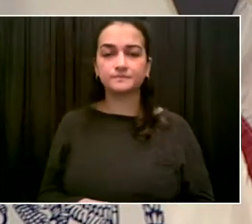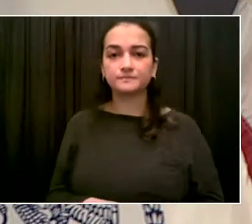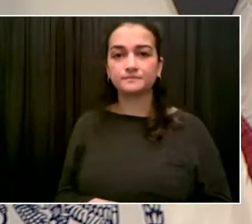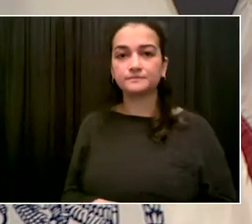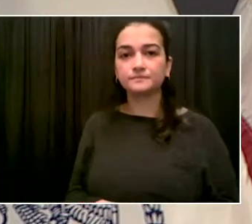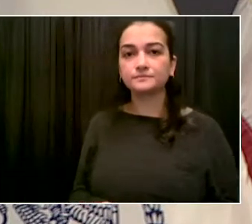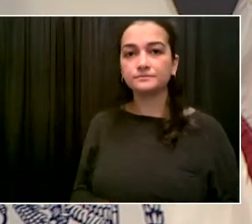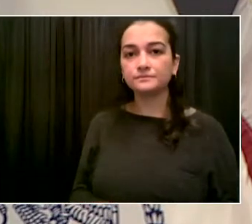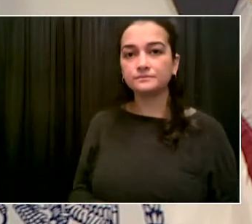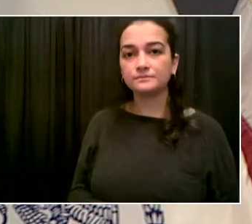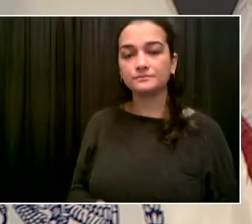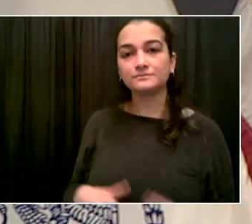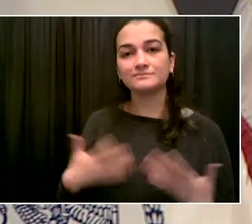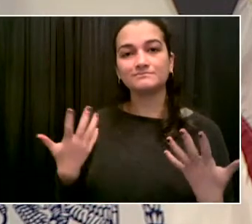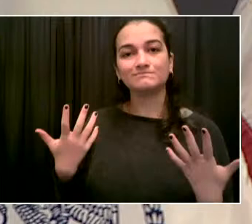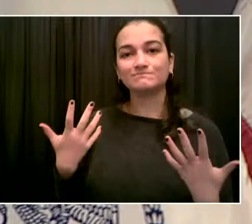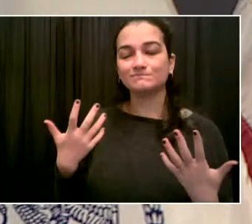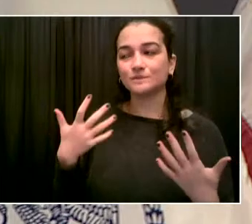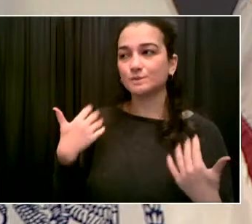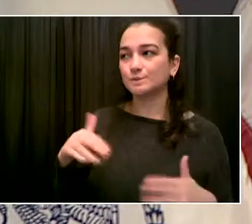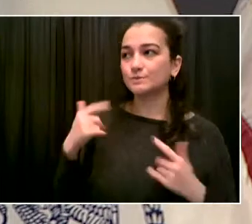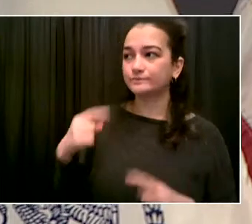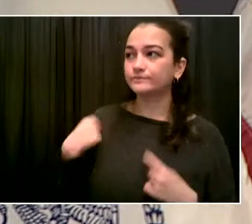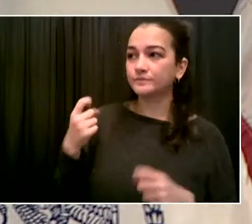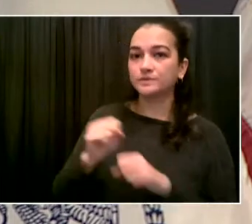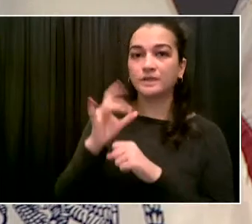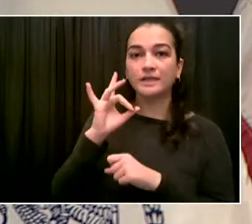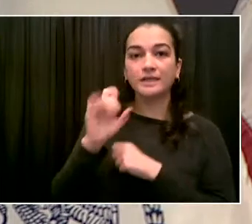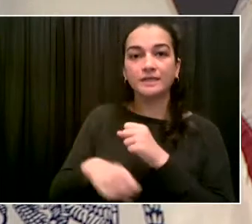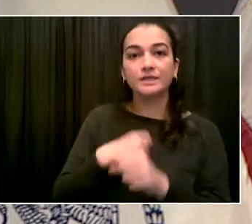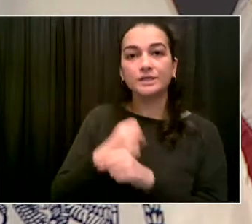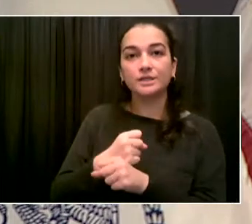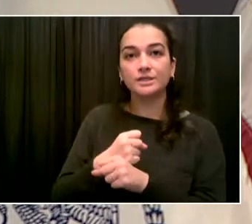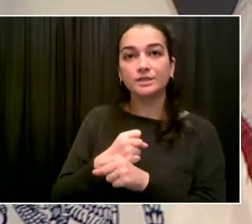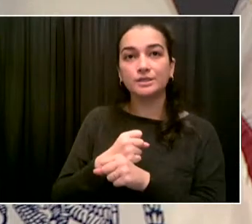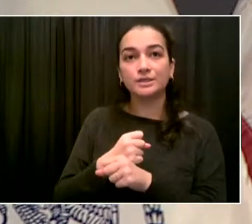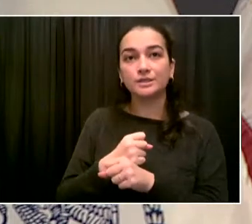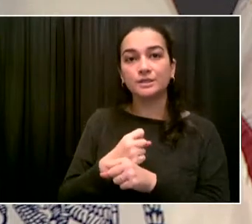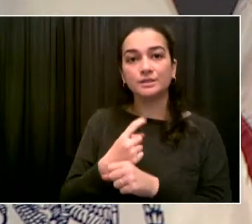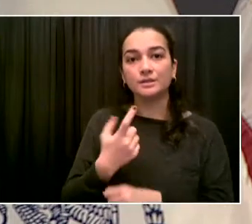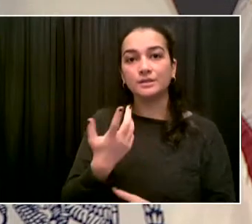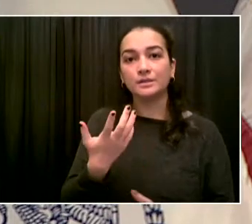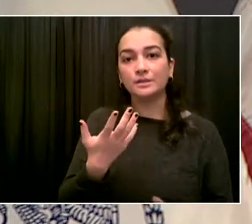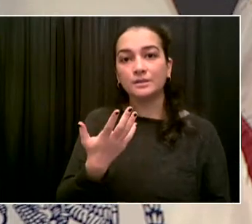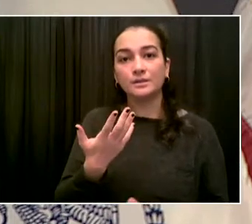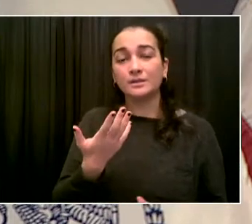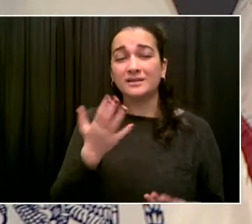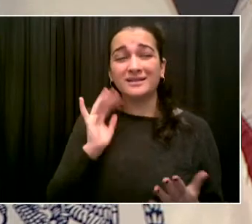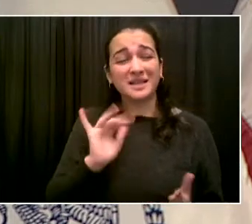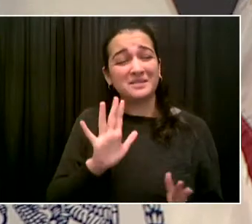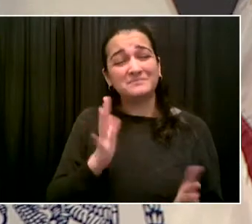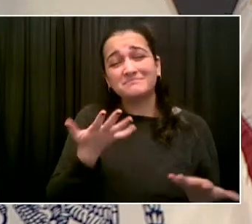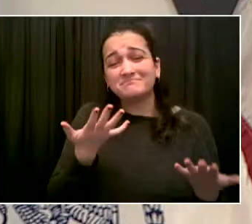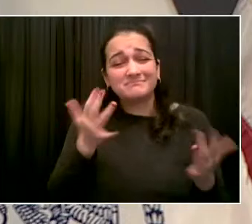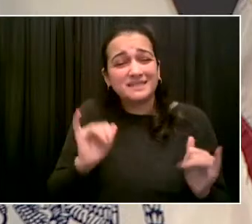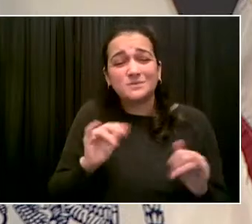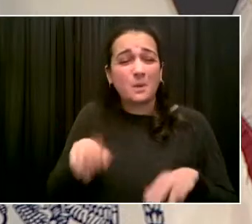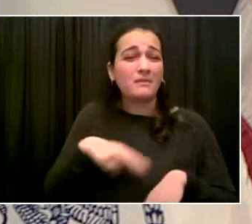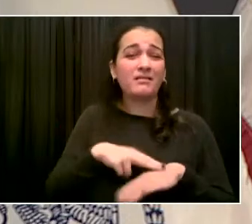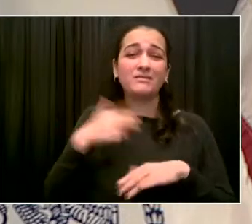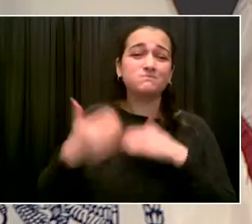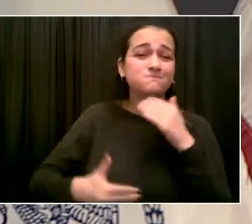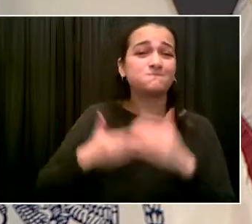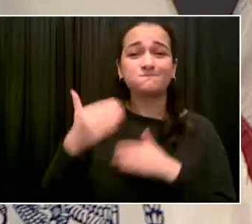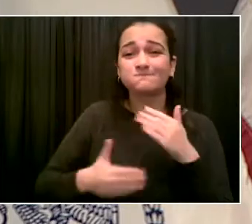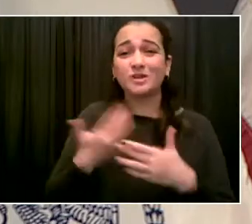I think many cases are overused, but it's just the reality. I think There was an immense amount of